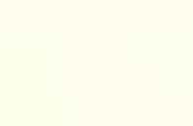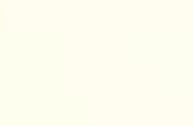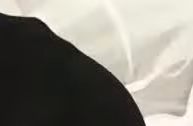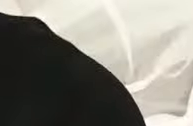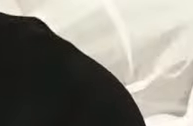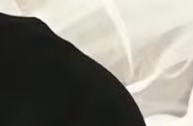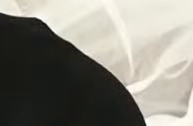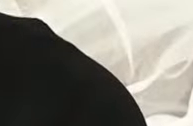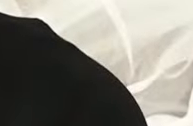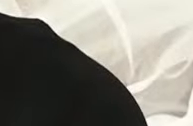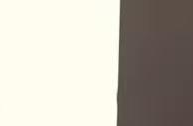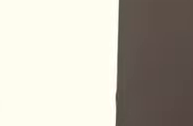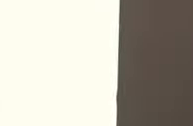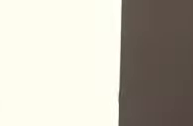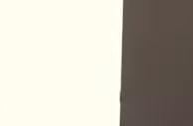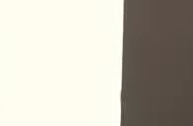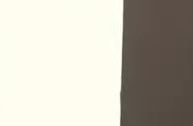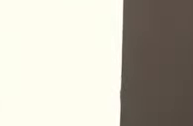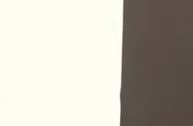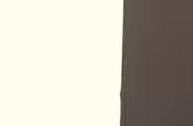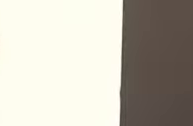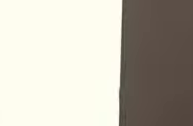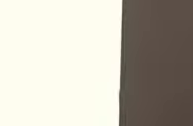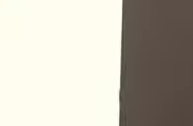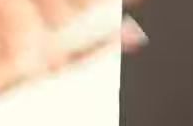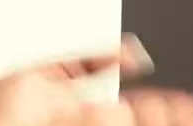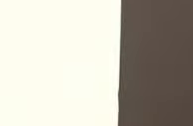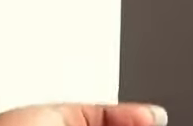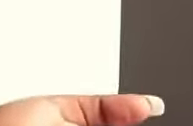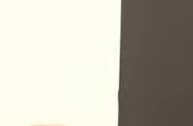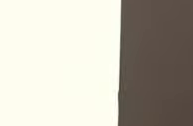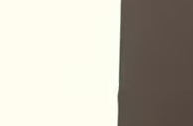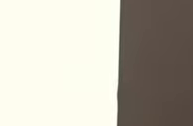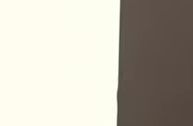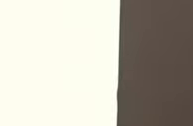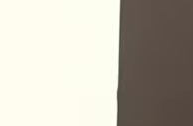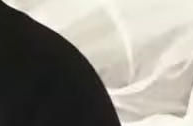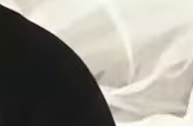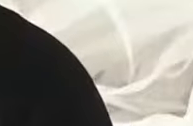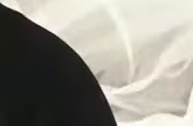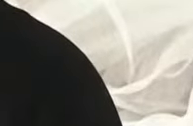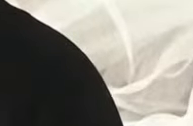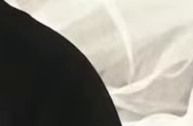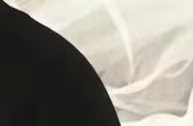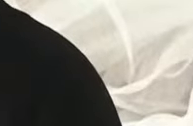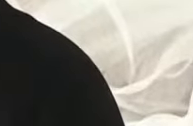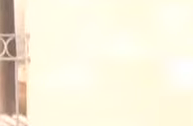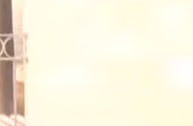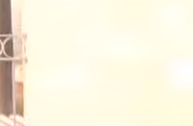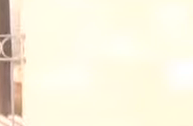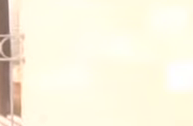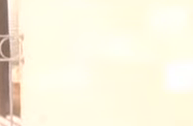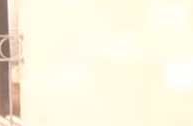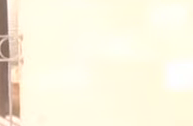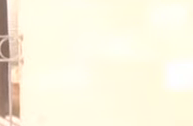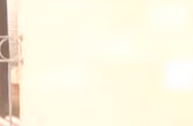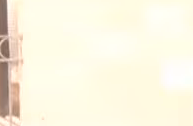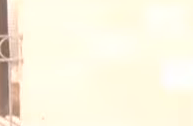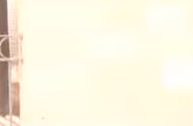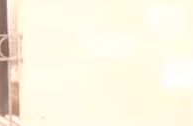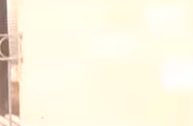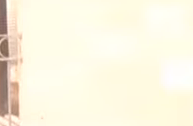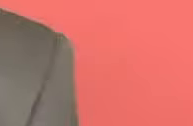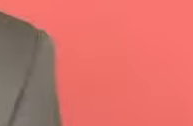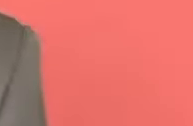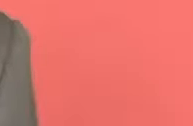Thought you in Dubai? I was. The difference is just 1 hour. Why are you getting confused? Huwezi nielewa. Tafutaje Musa story